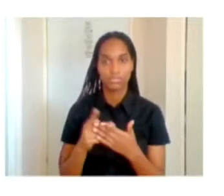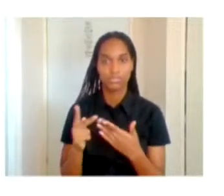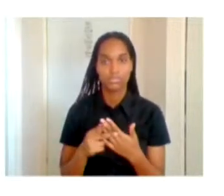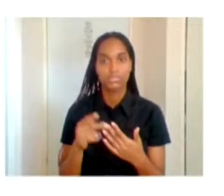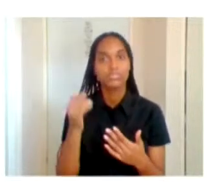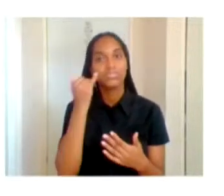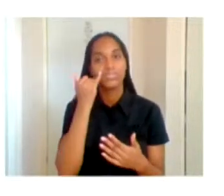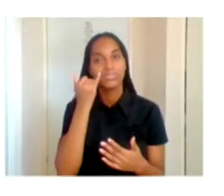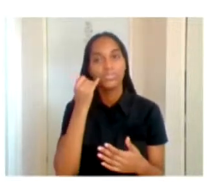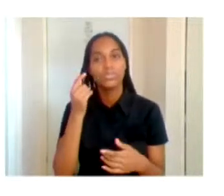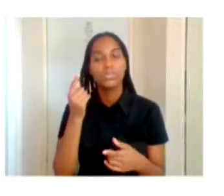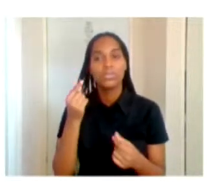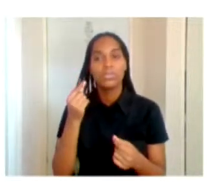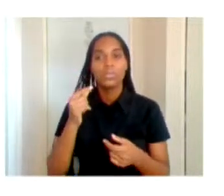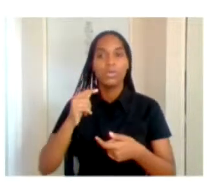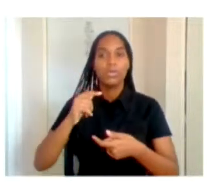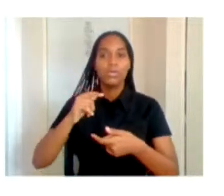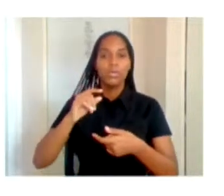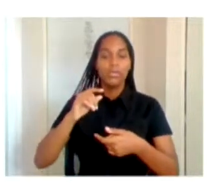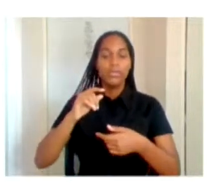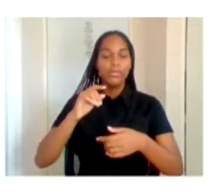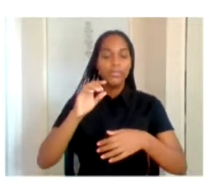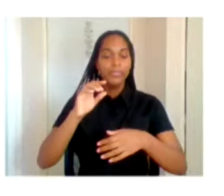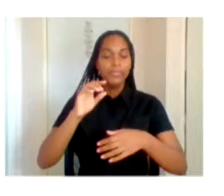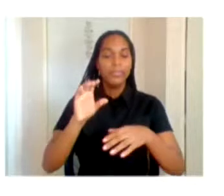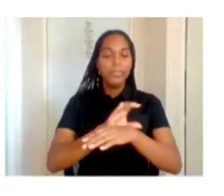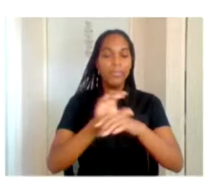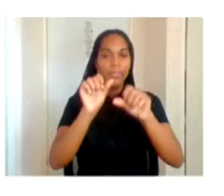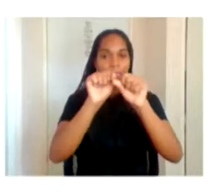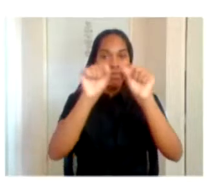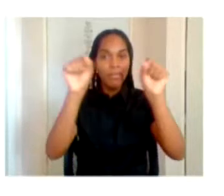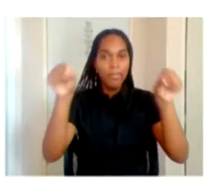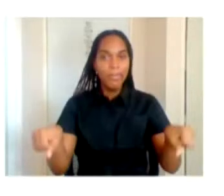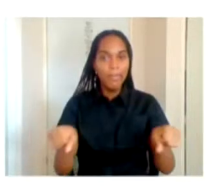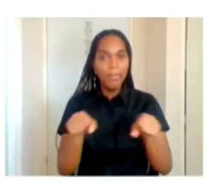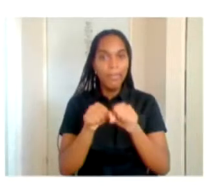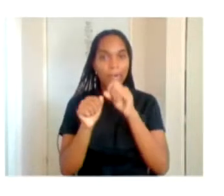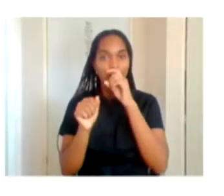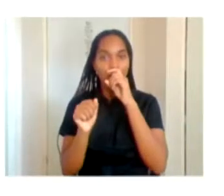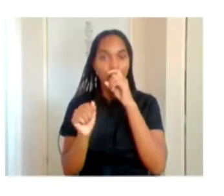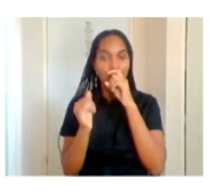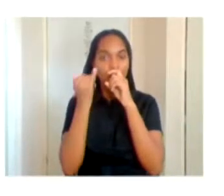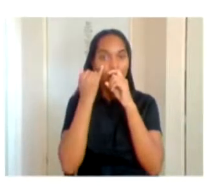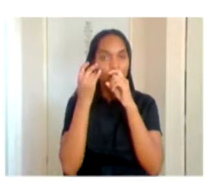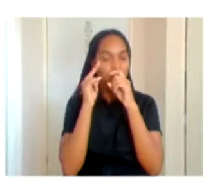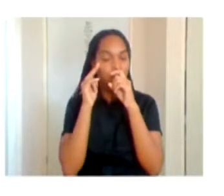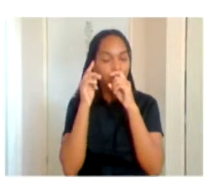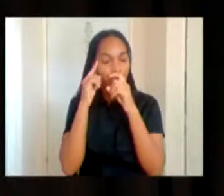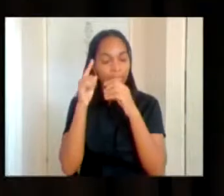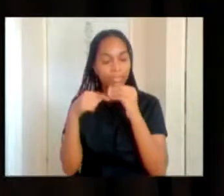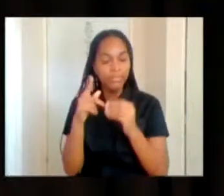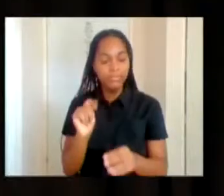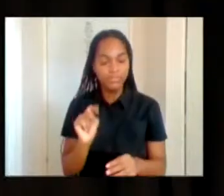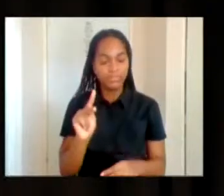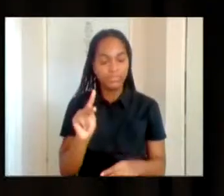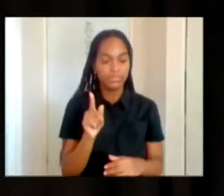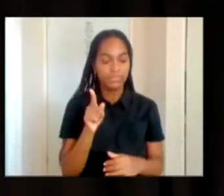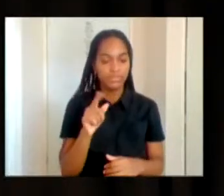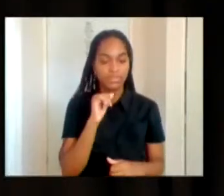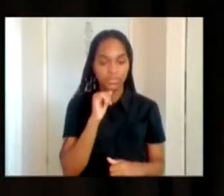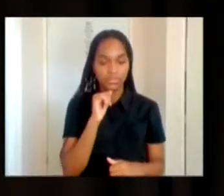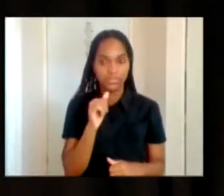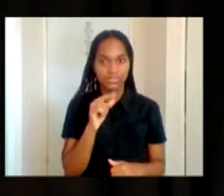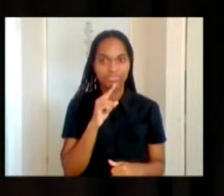desktop browser, but not entirely, right? Because if you think about a television, it's usually a lean